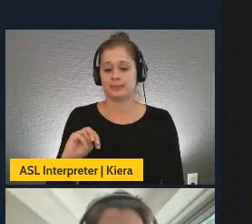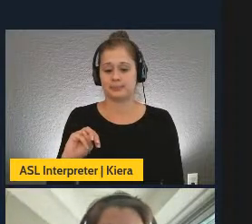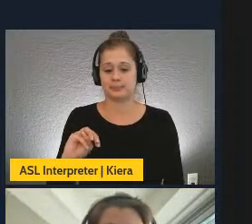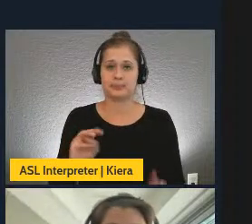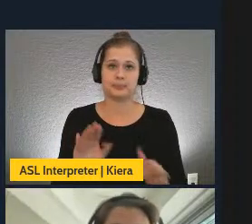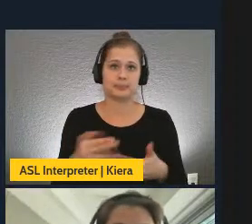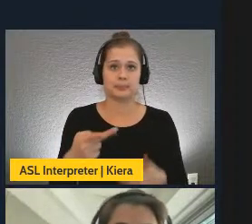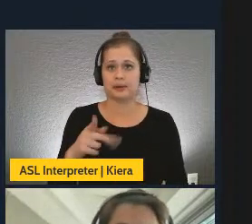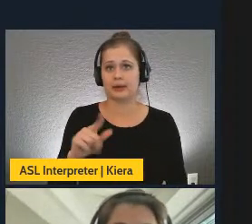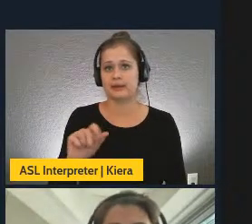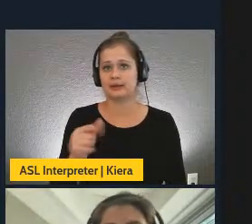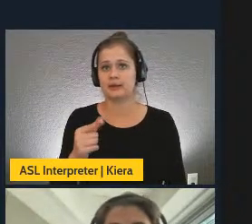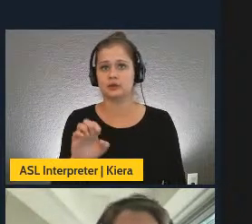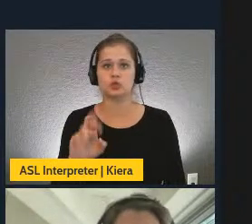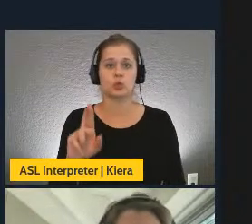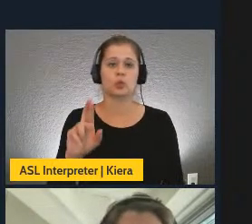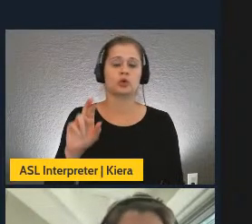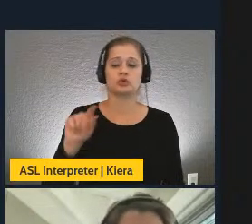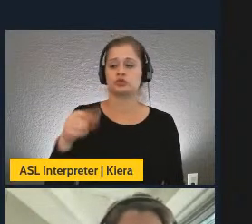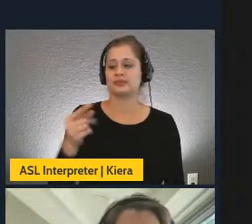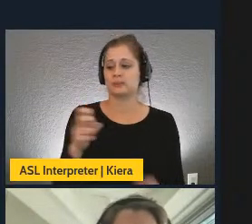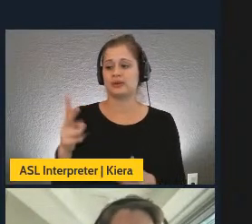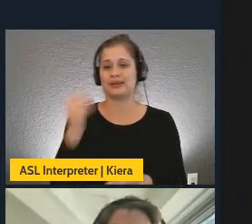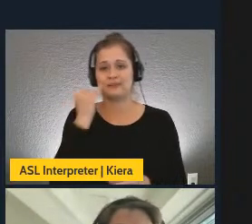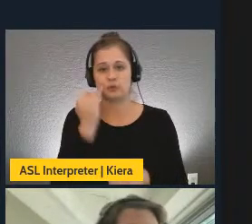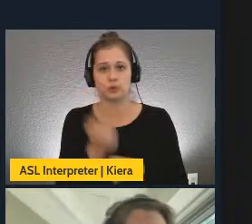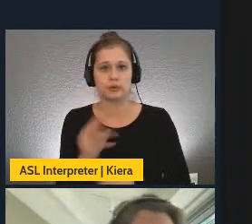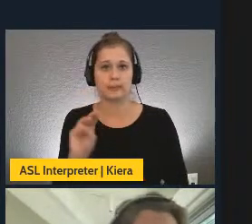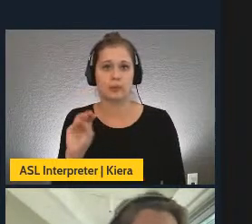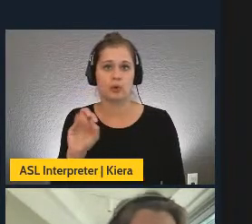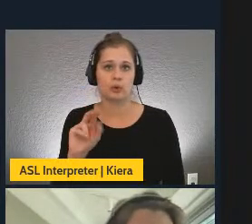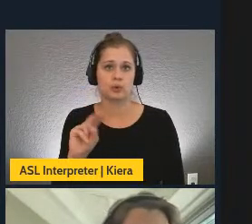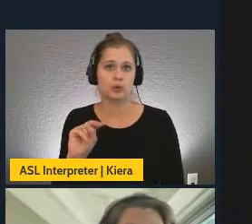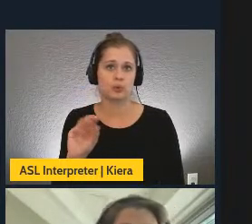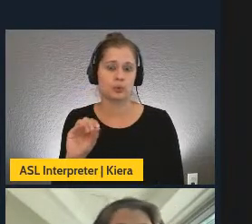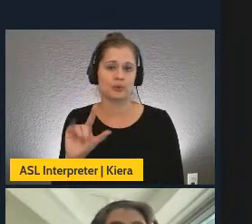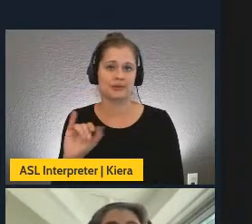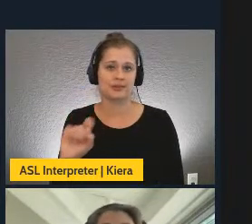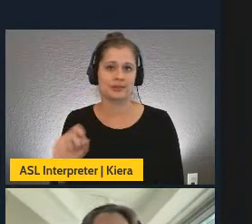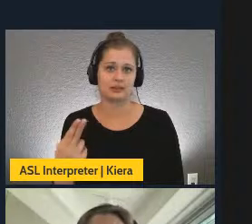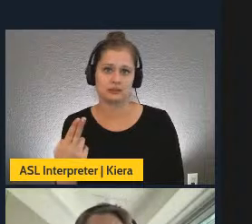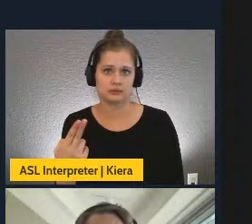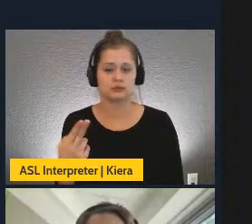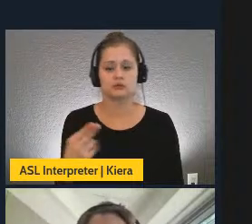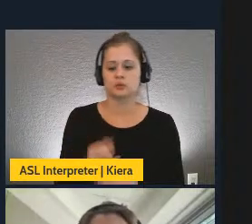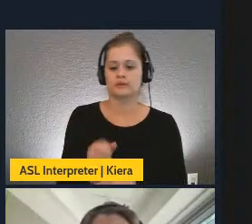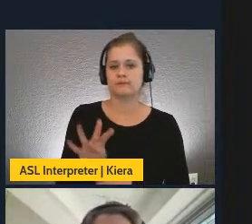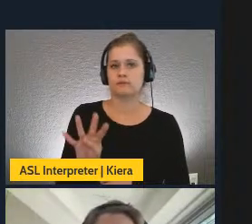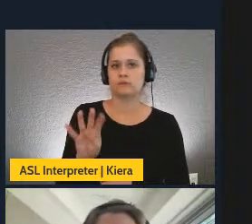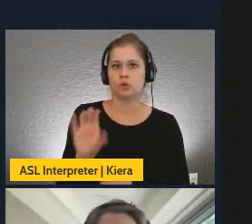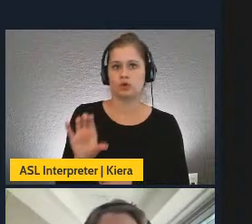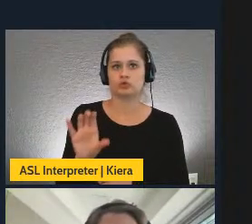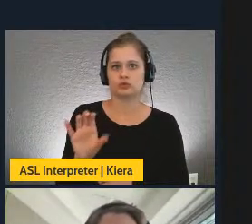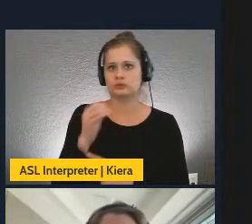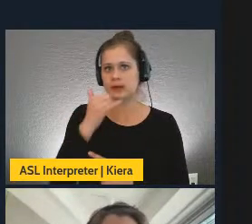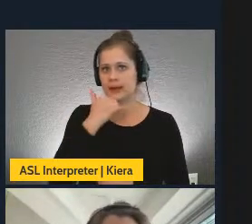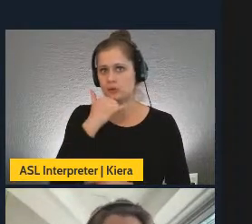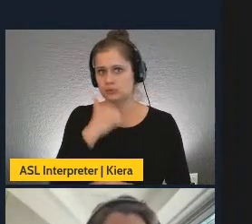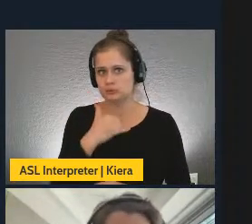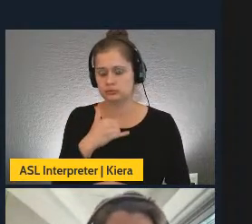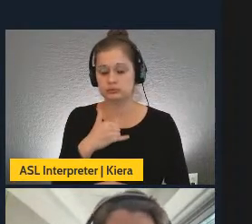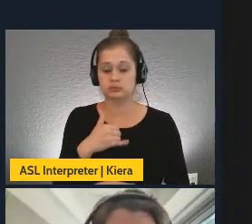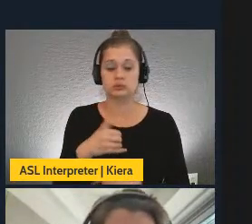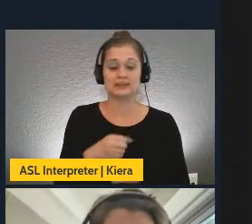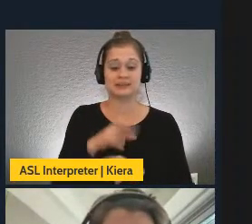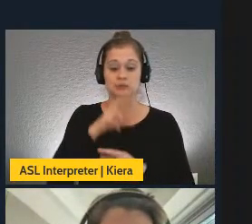using a monolith. You can then make a call to the API, say you get a 400 error, you can receive the response, pass it, and then you can